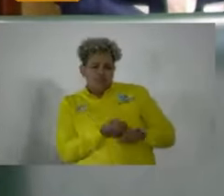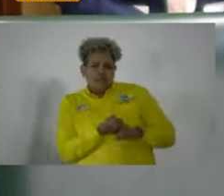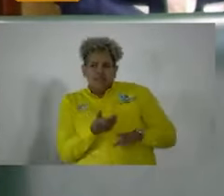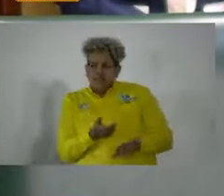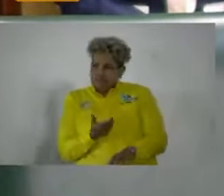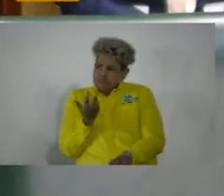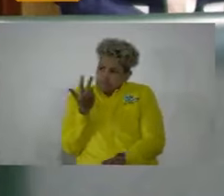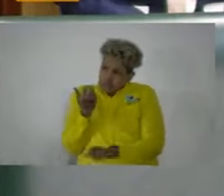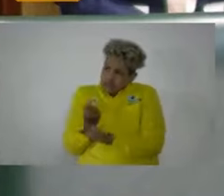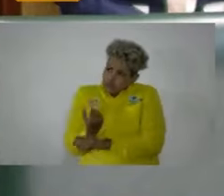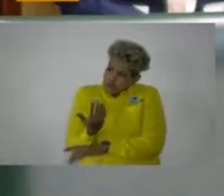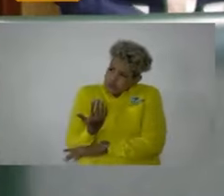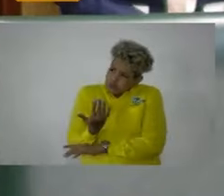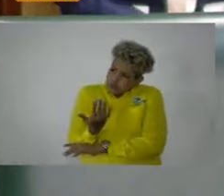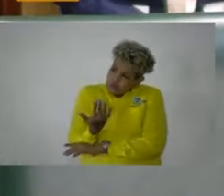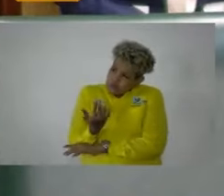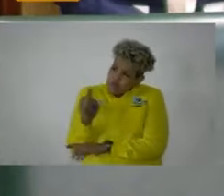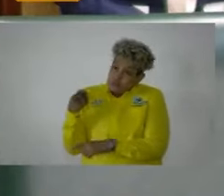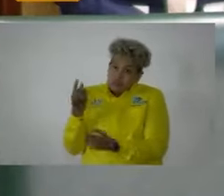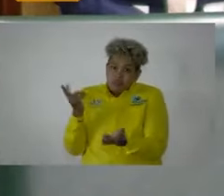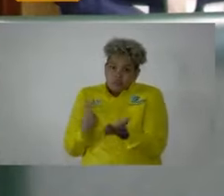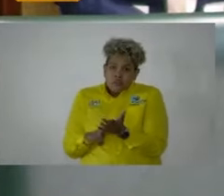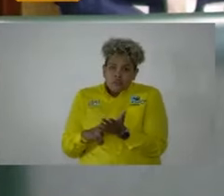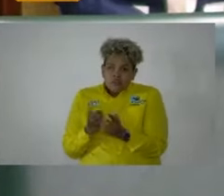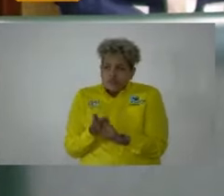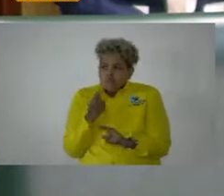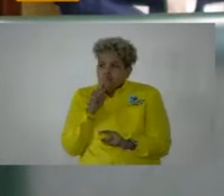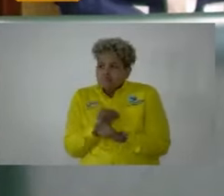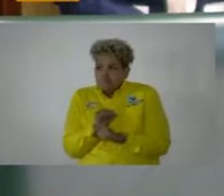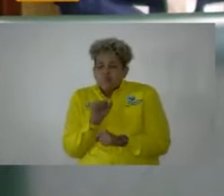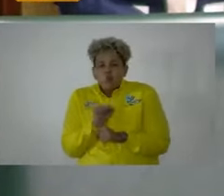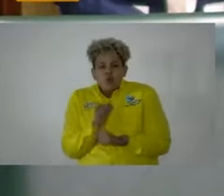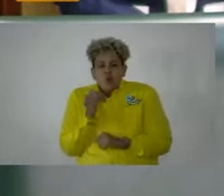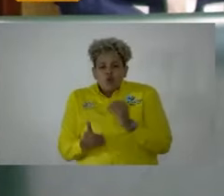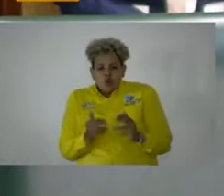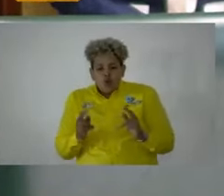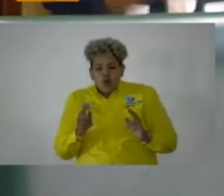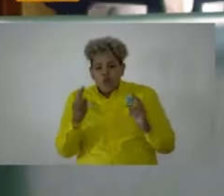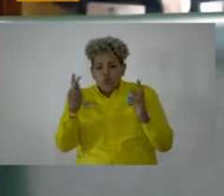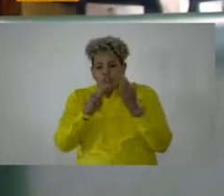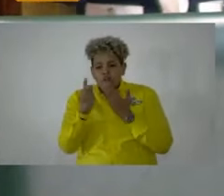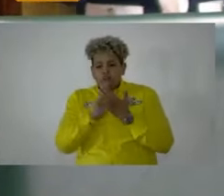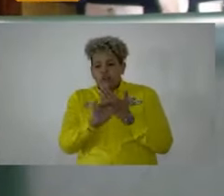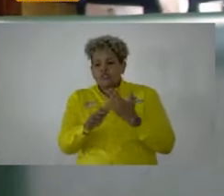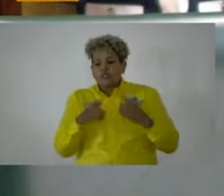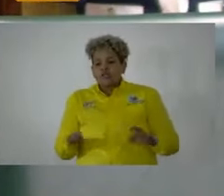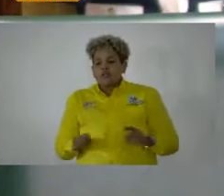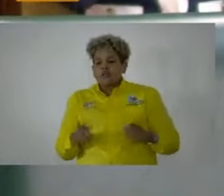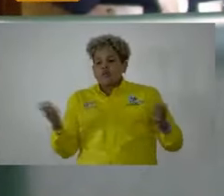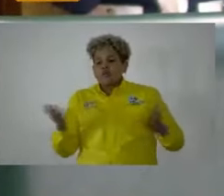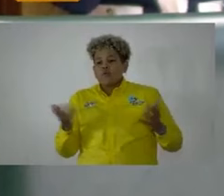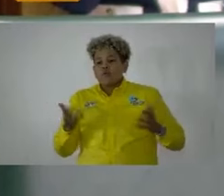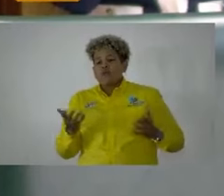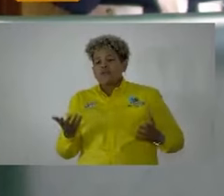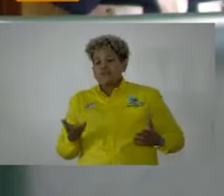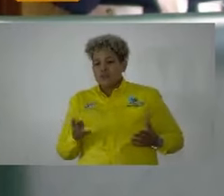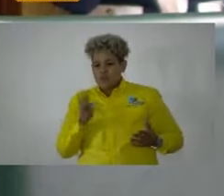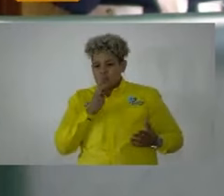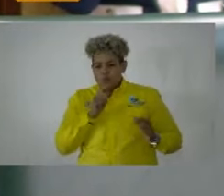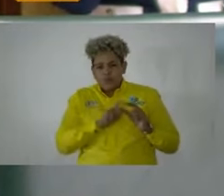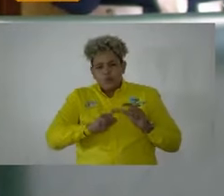taking 3 years since the agreement was signed to start the work on such an urgent project. But what of pipe water to the